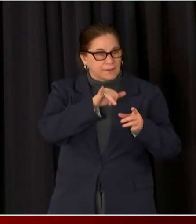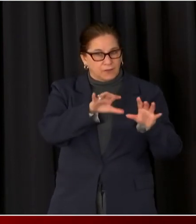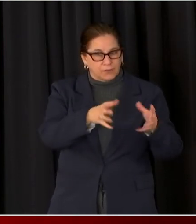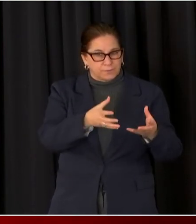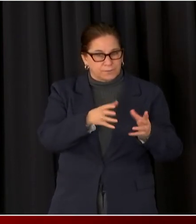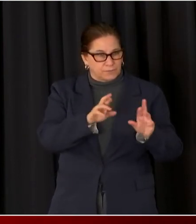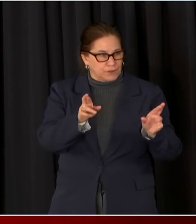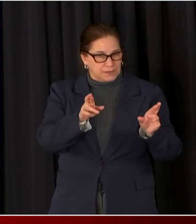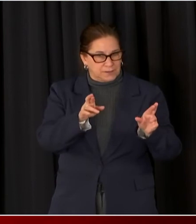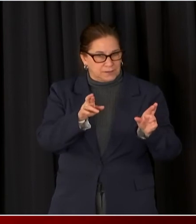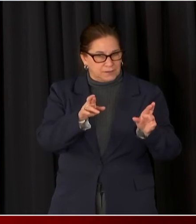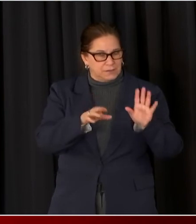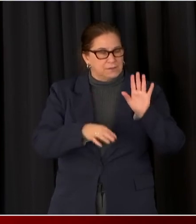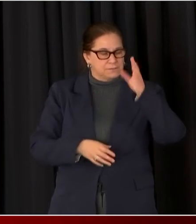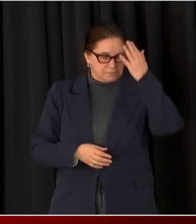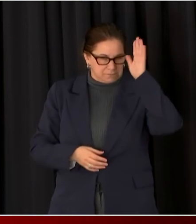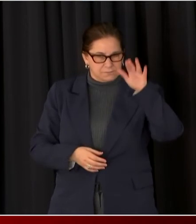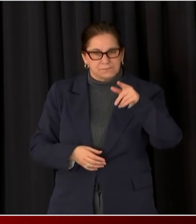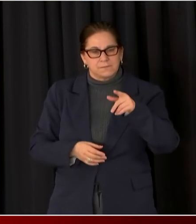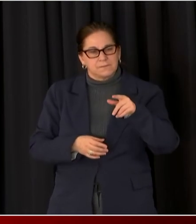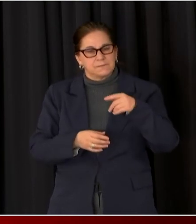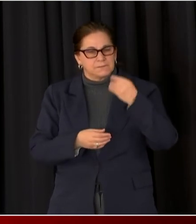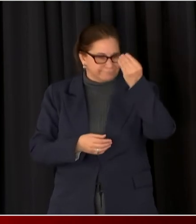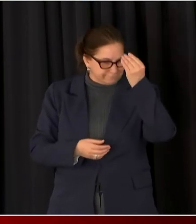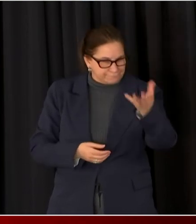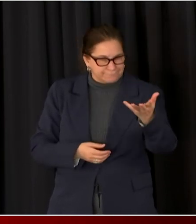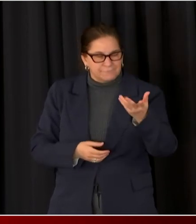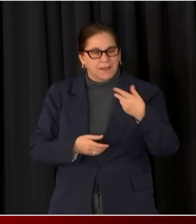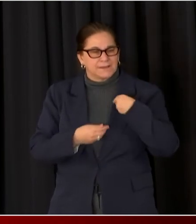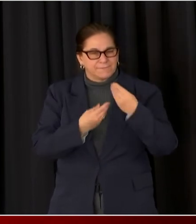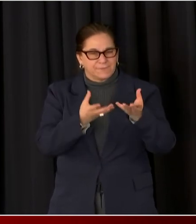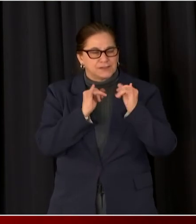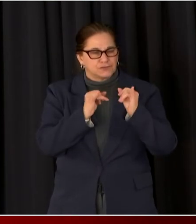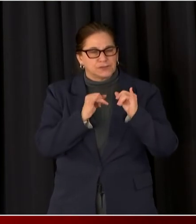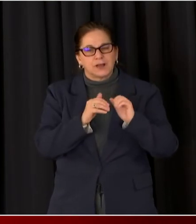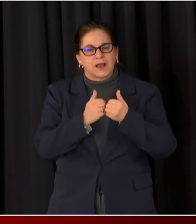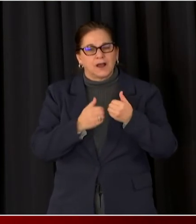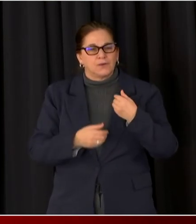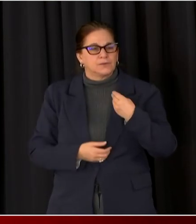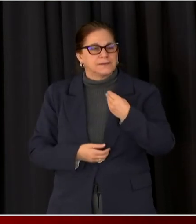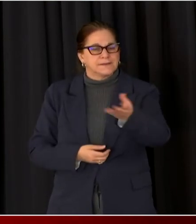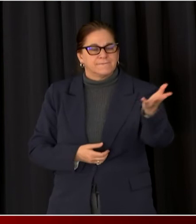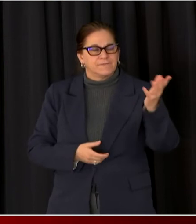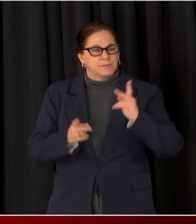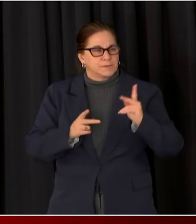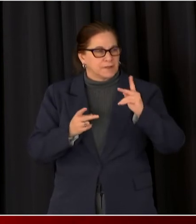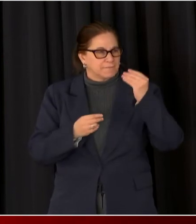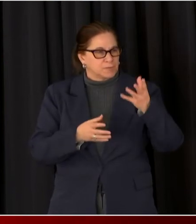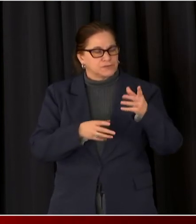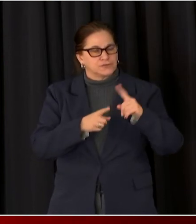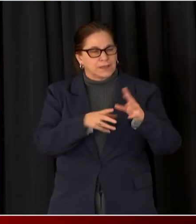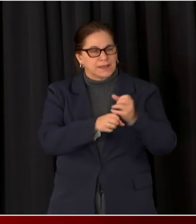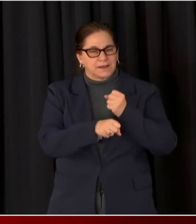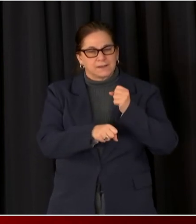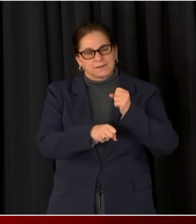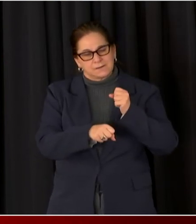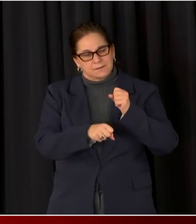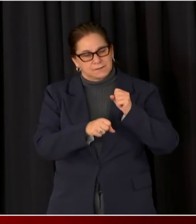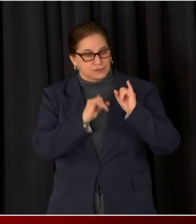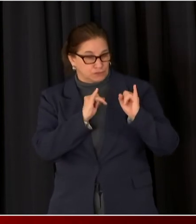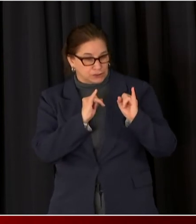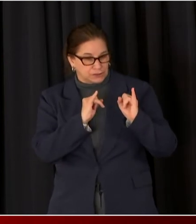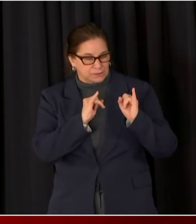receive instructions as to how to make an appointment for vaccination through the entity that will be handling their process.